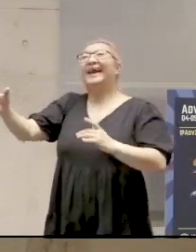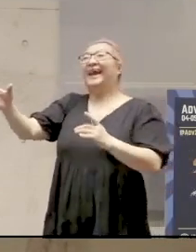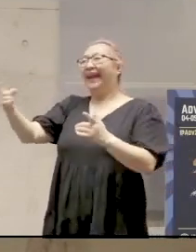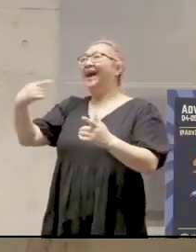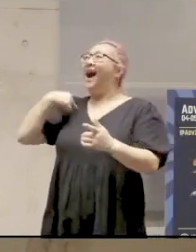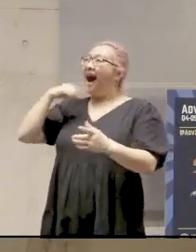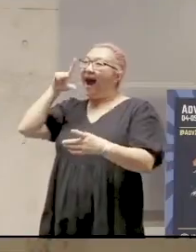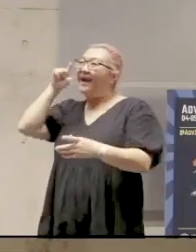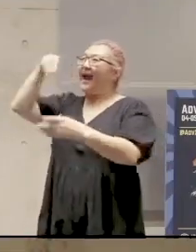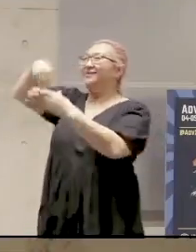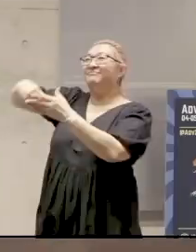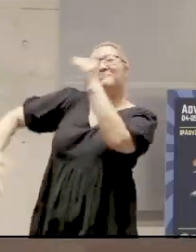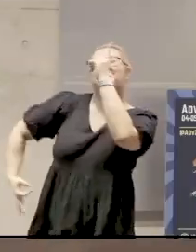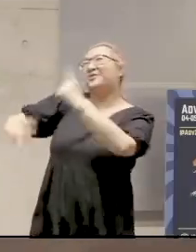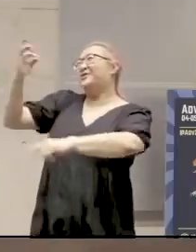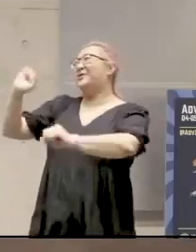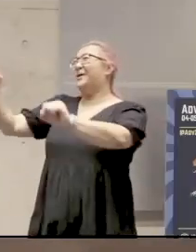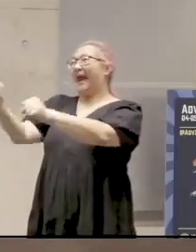Yeah.